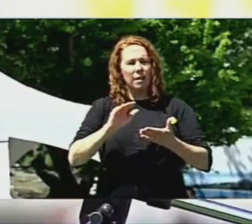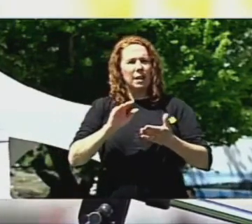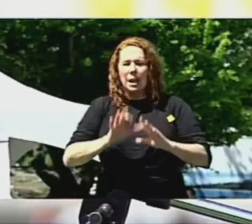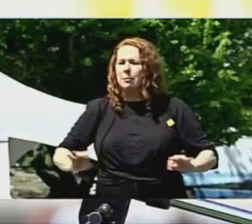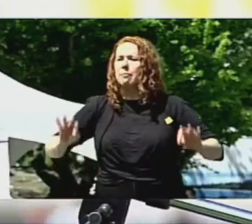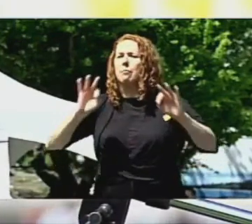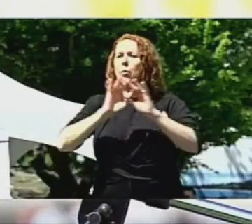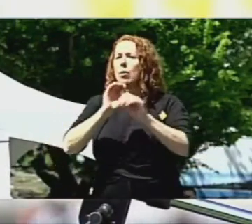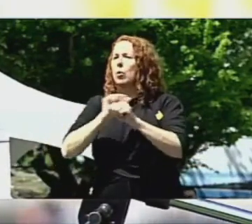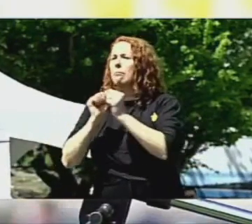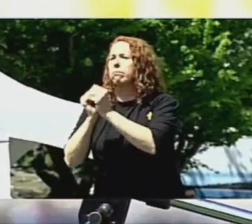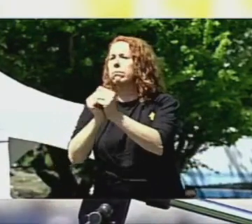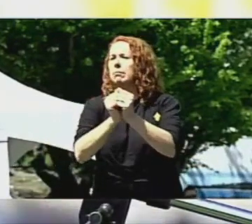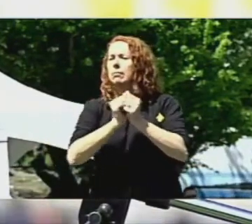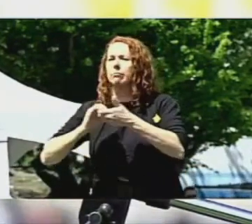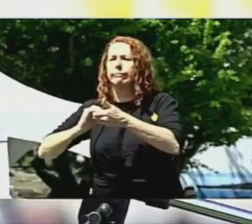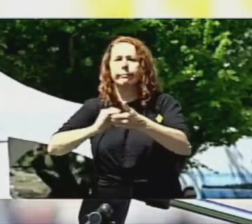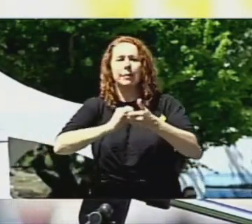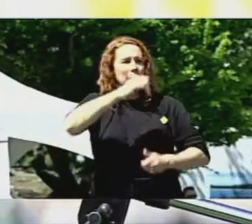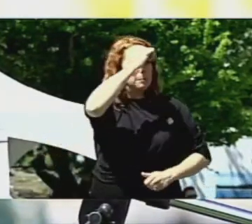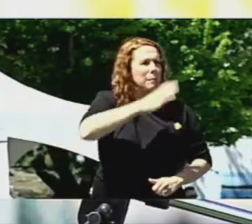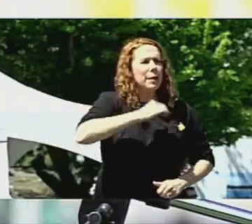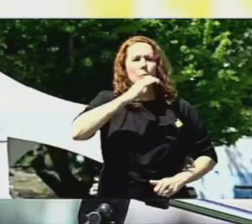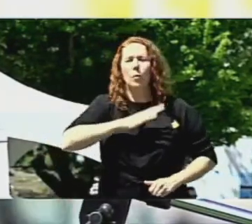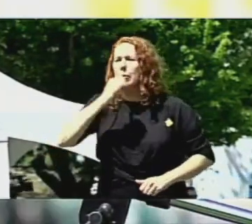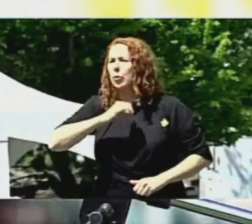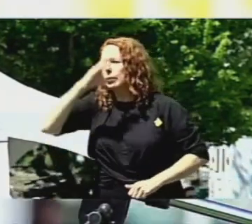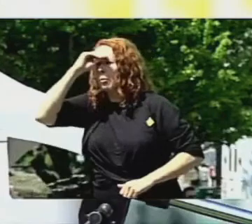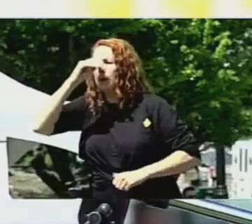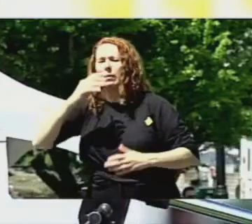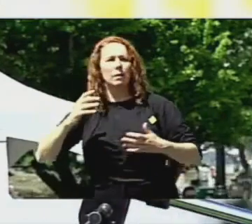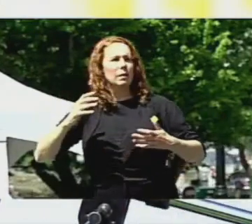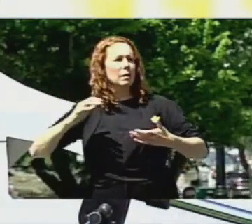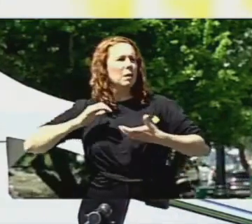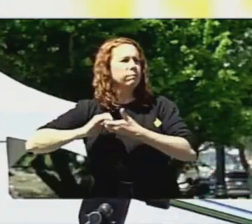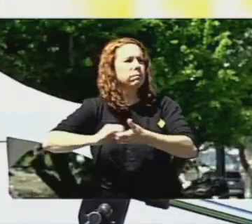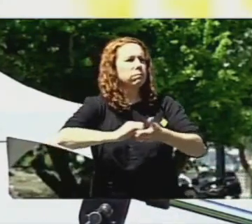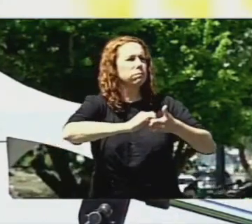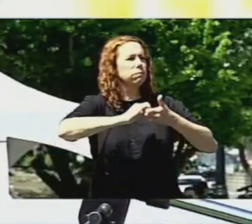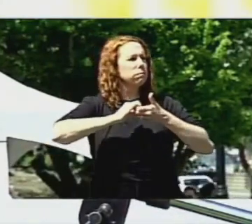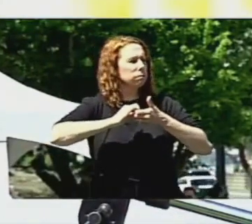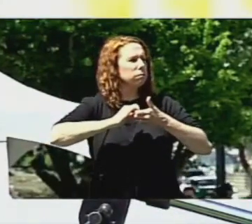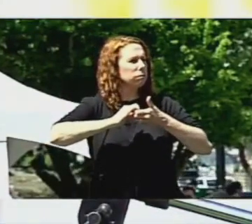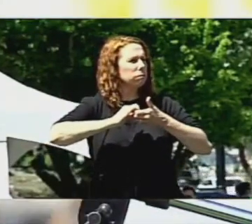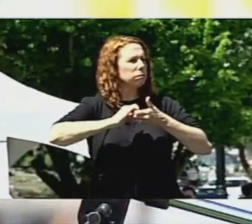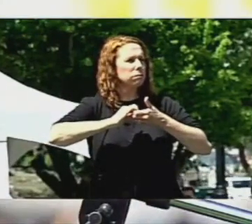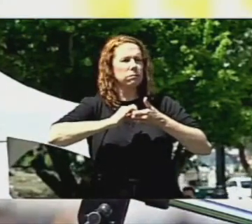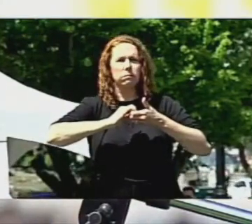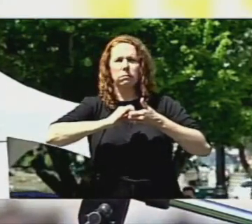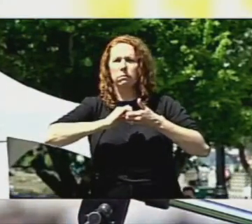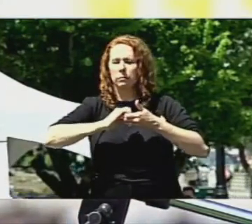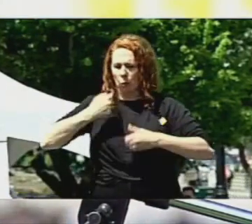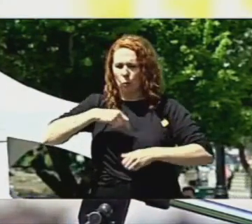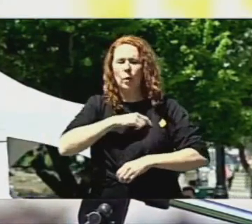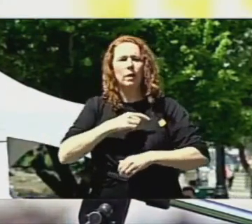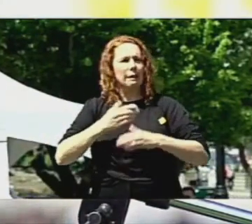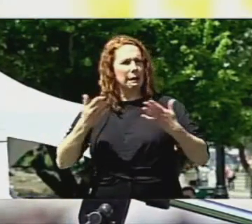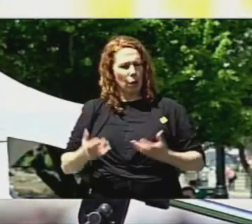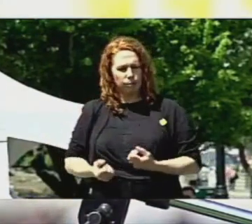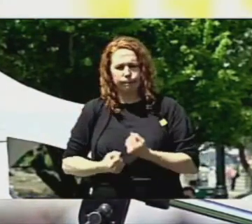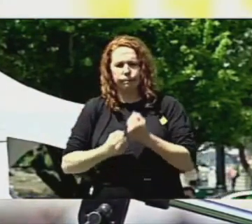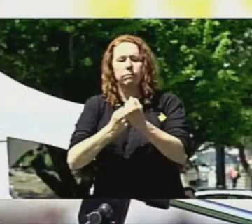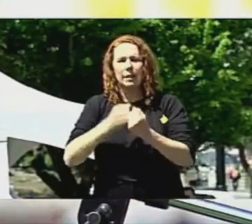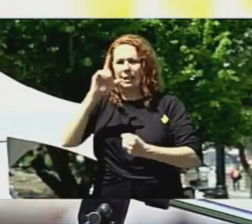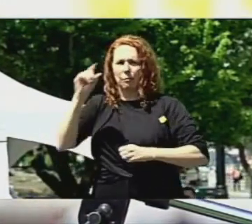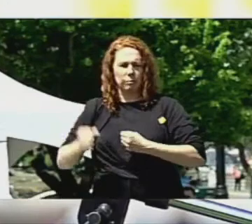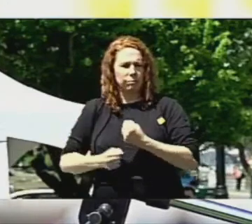partnership together. Men, women, girls, boys, and we'll be here every step of the way to support that important